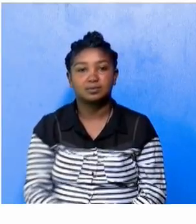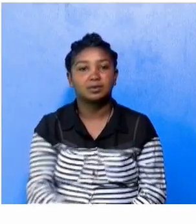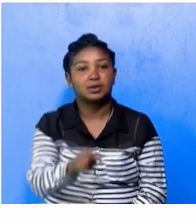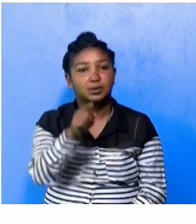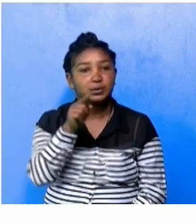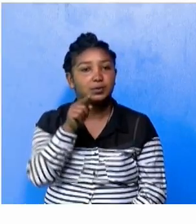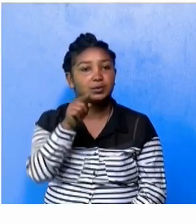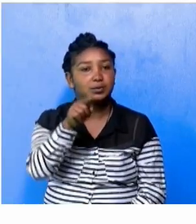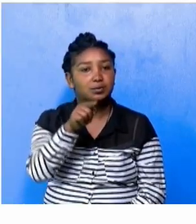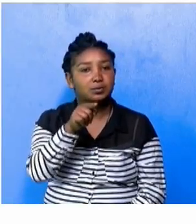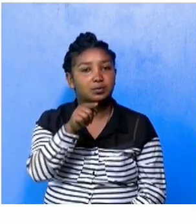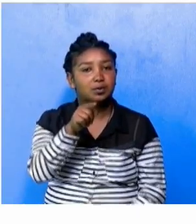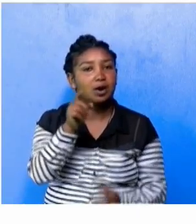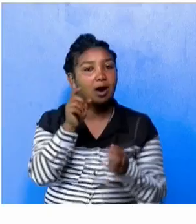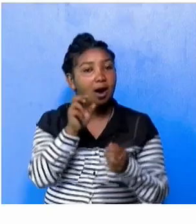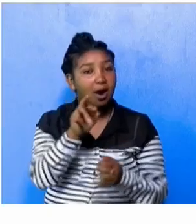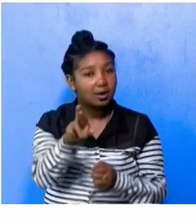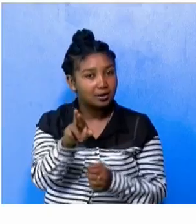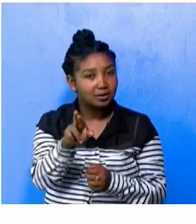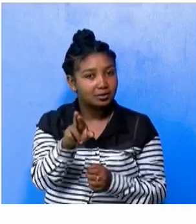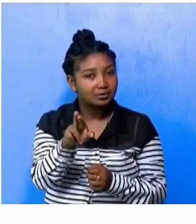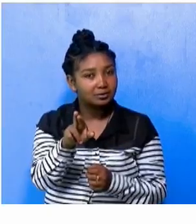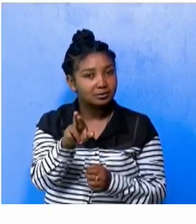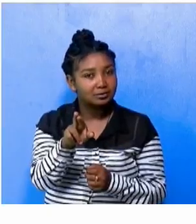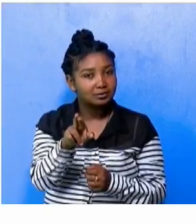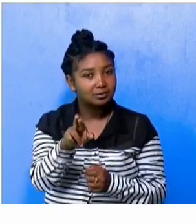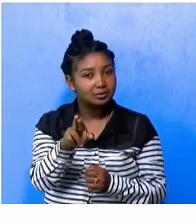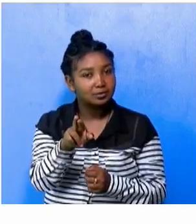You are.